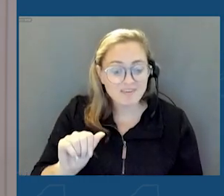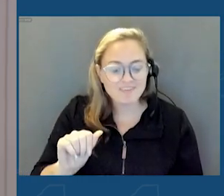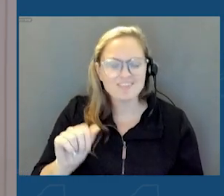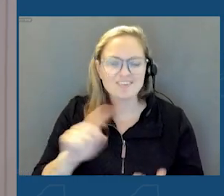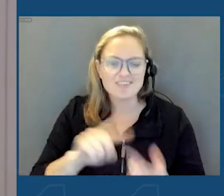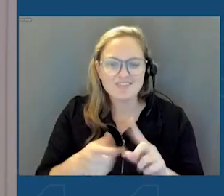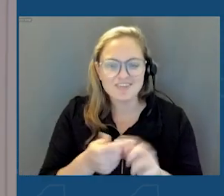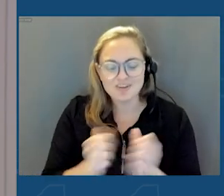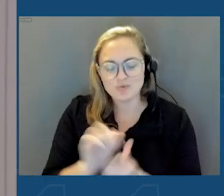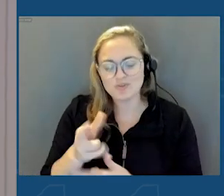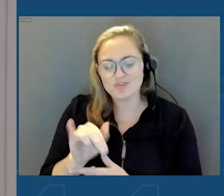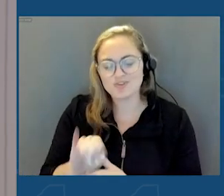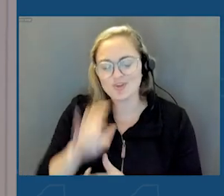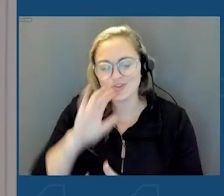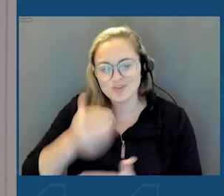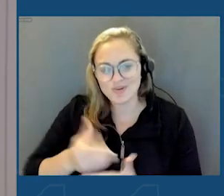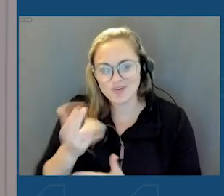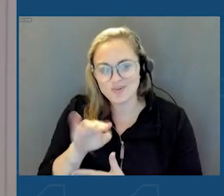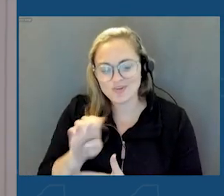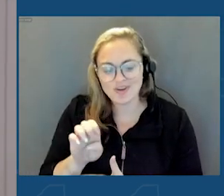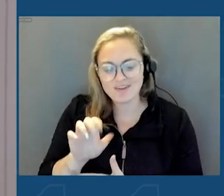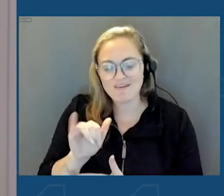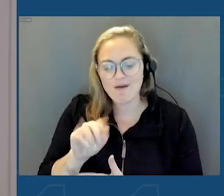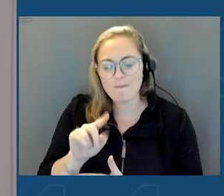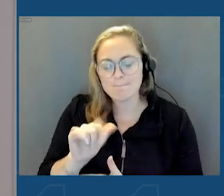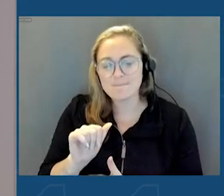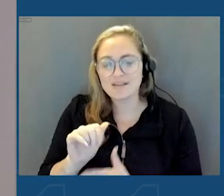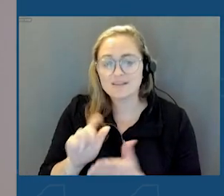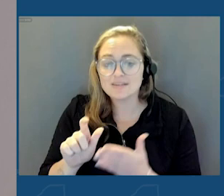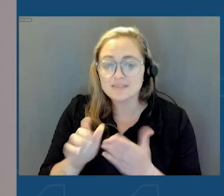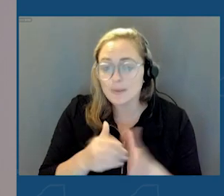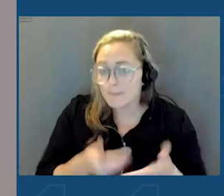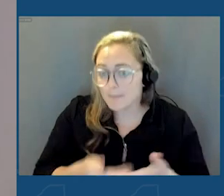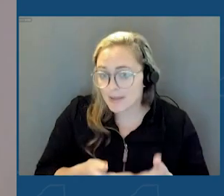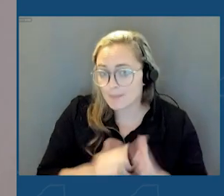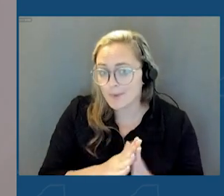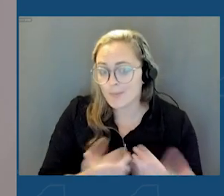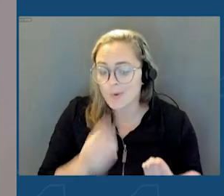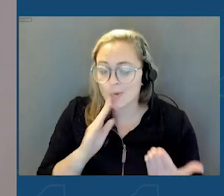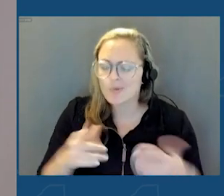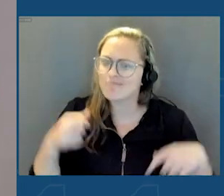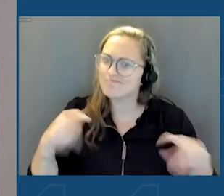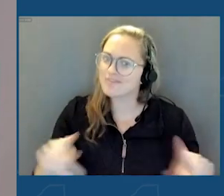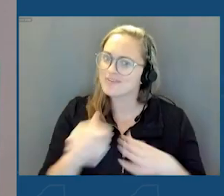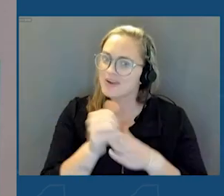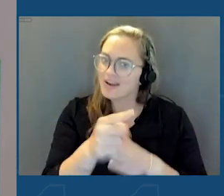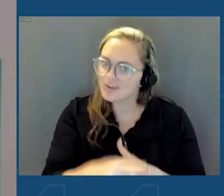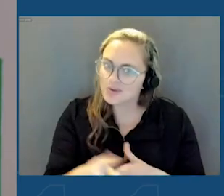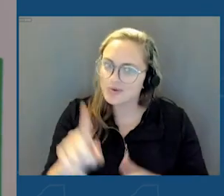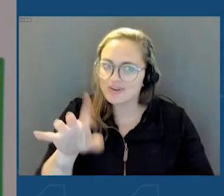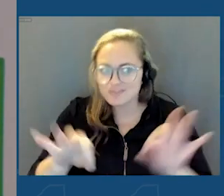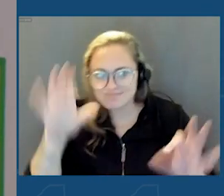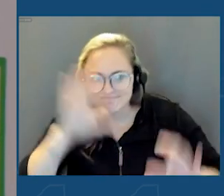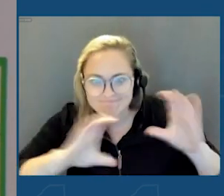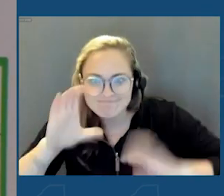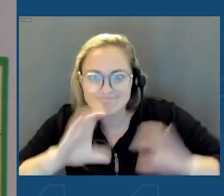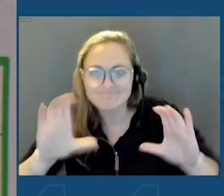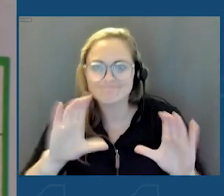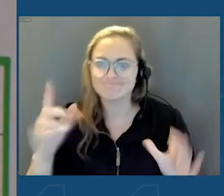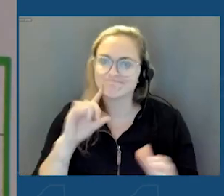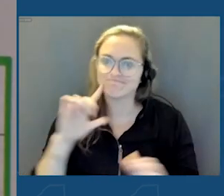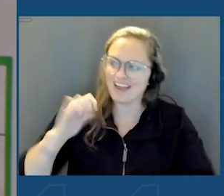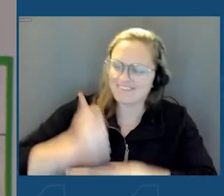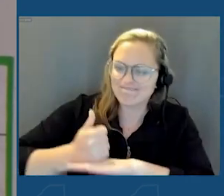Grace. In Amelia's baby book, we wrote, "It will be our privilege to guide you as you discover and make your mark